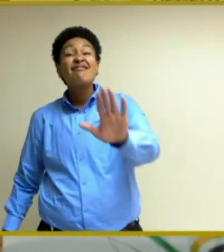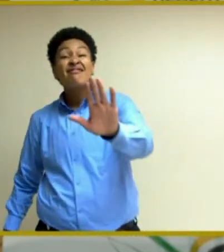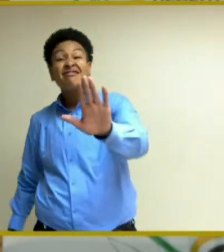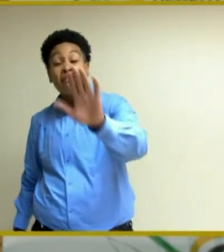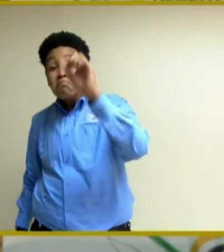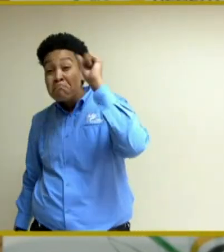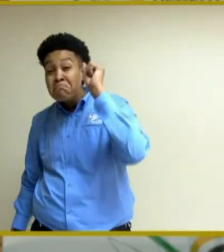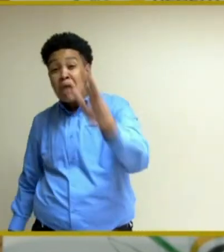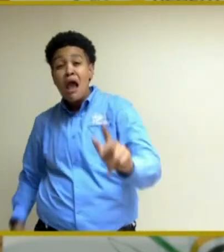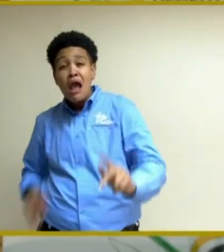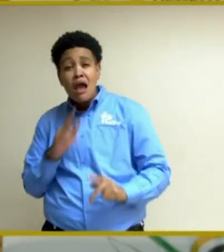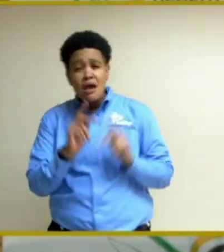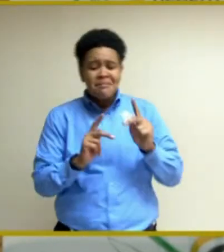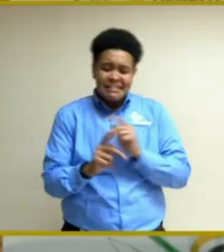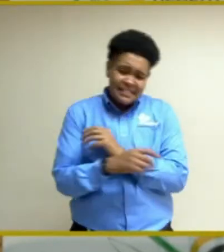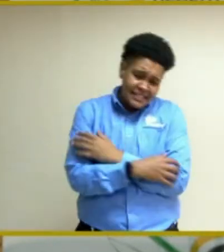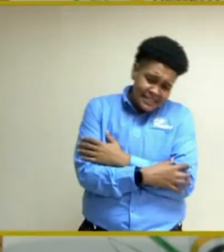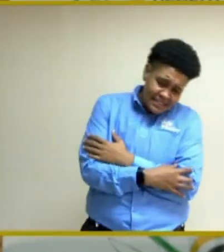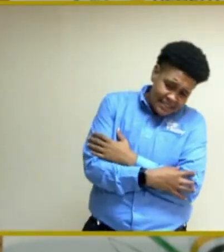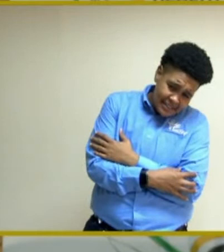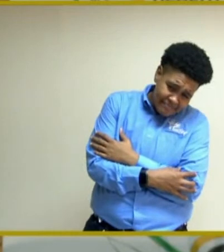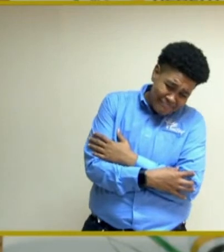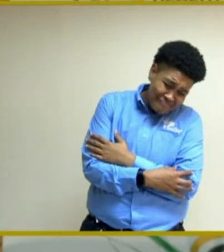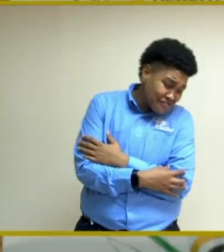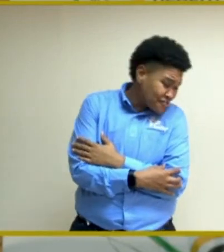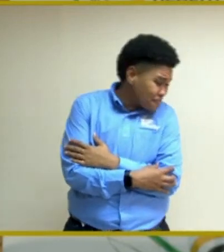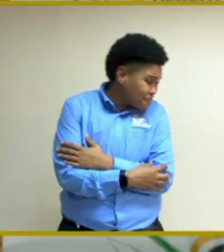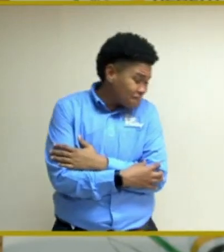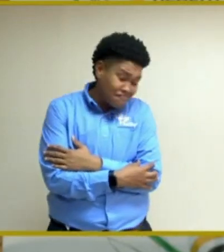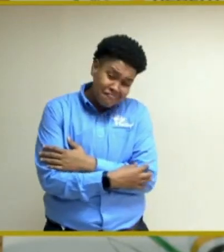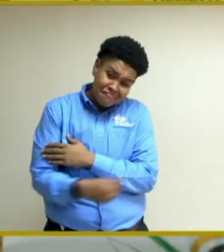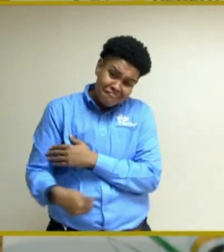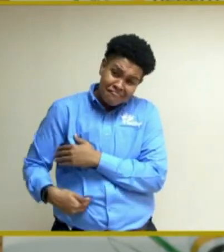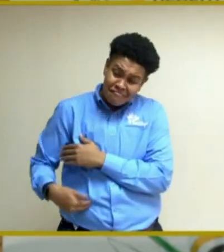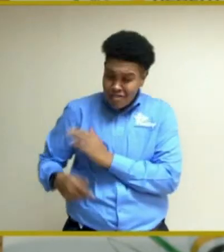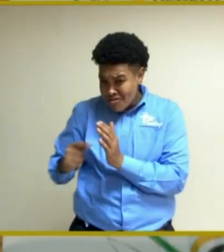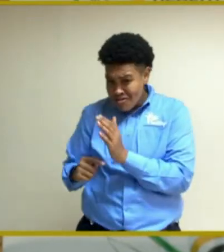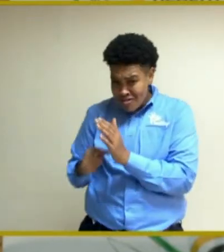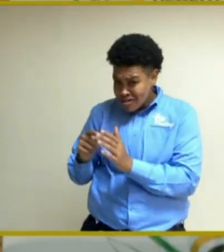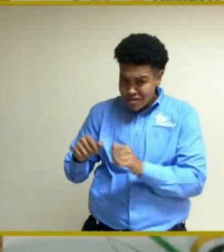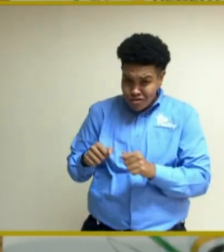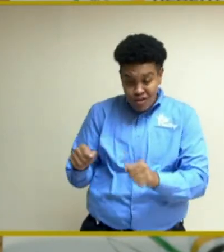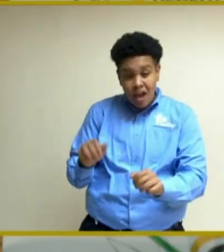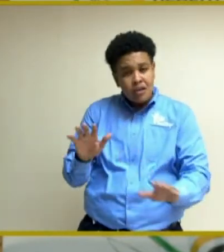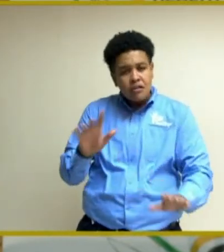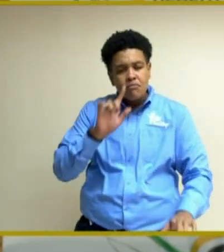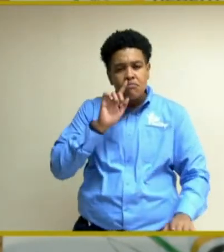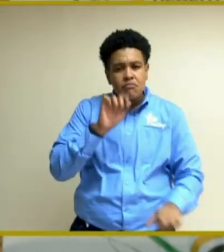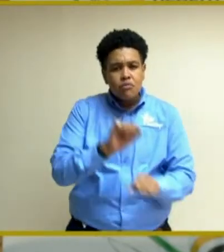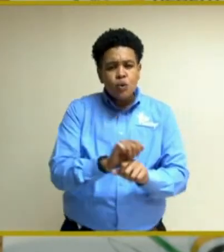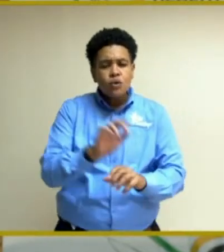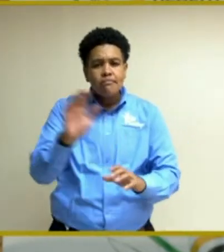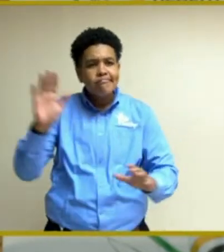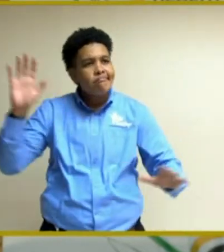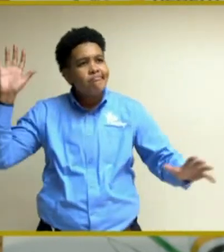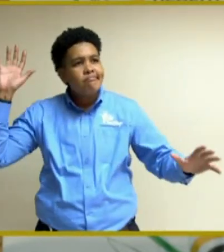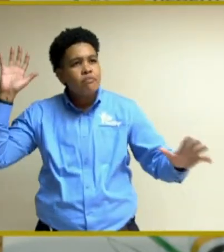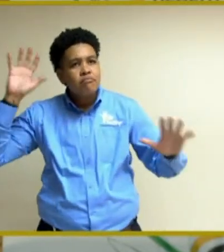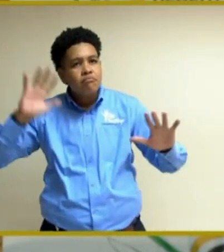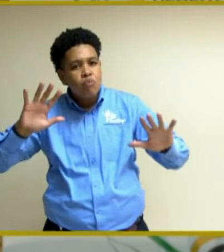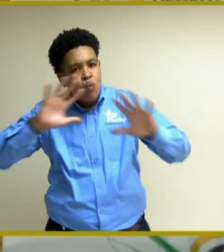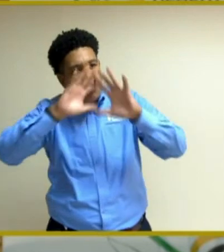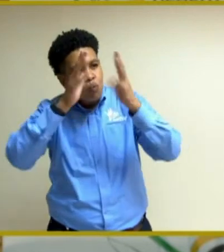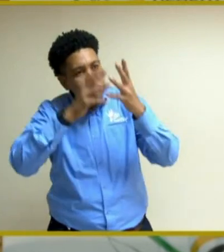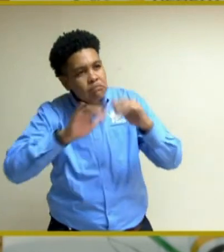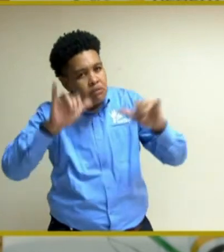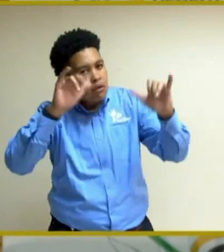critical of this strategy. It's universal. It's done in a very deliberate way, and there's a lot of